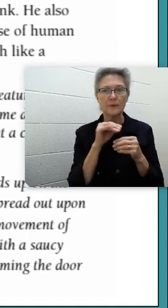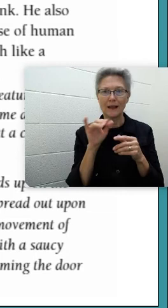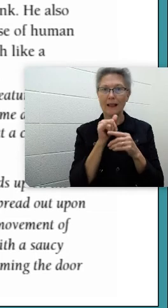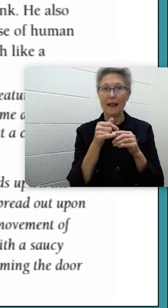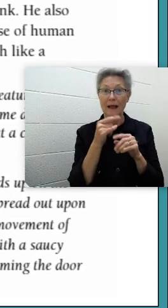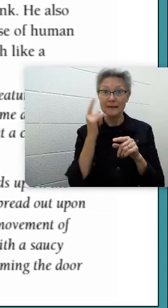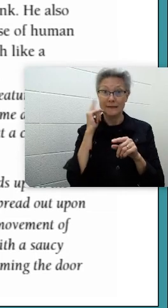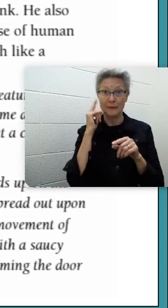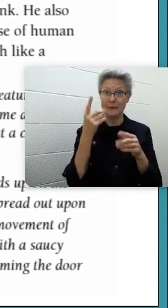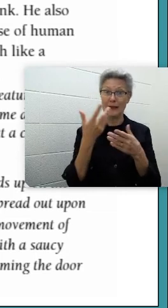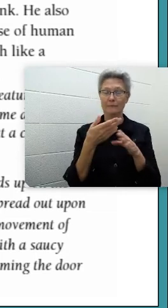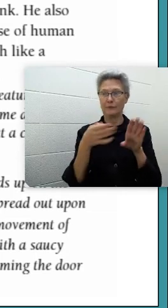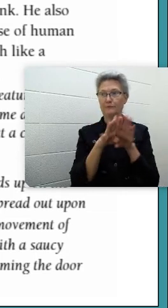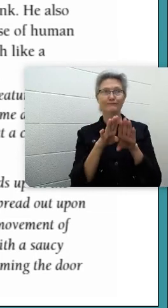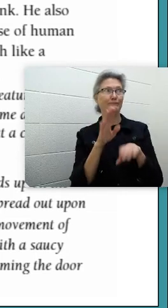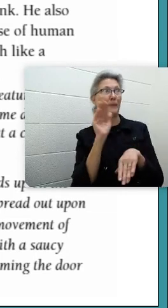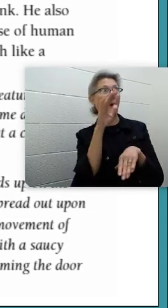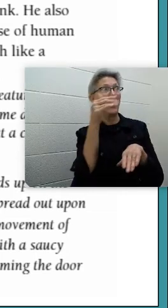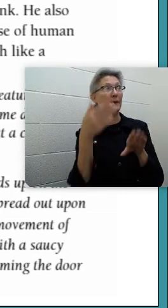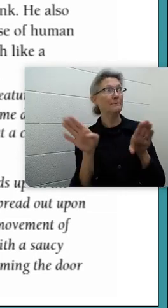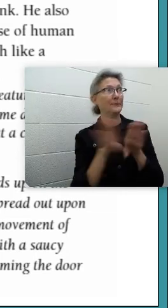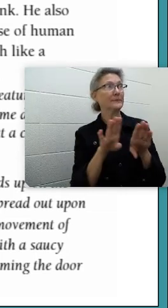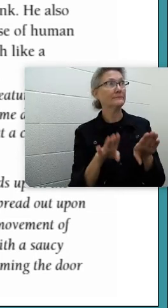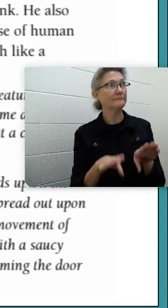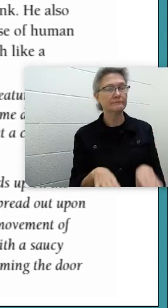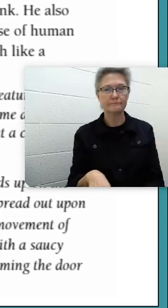door behind him.